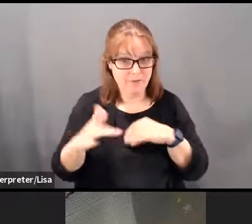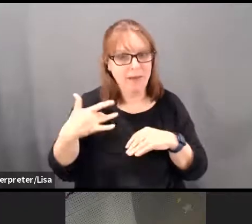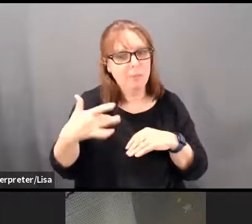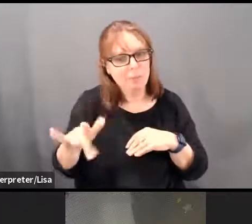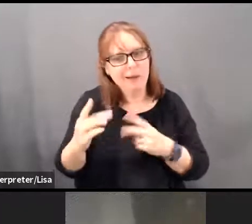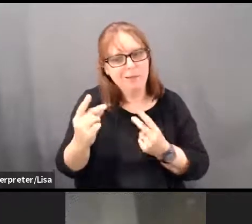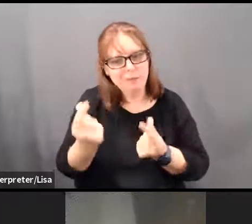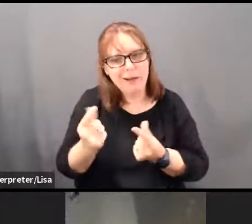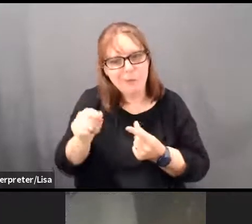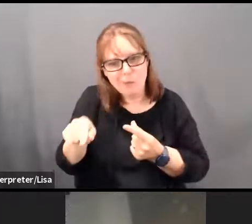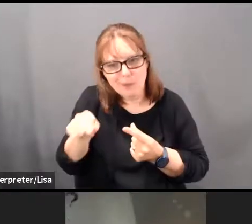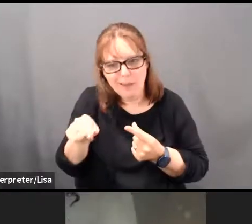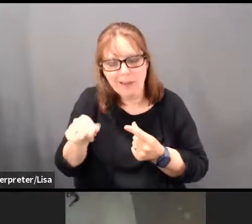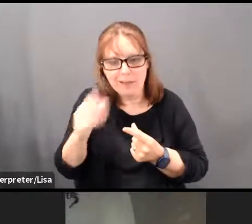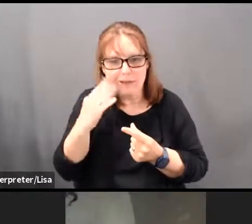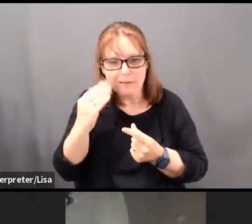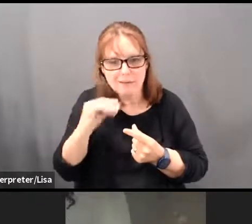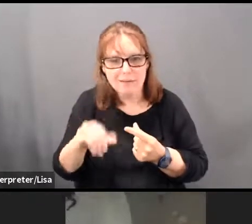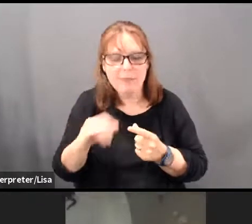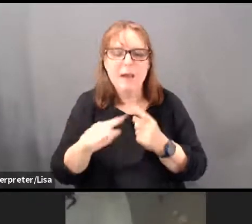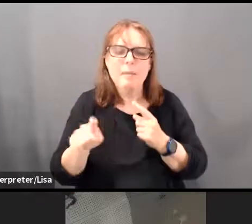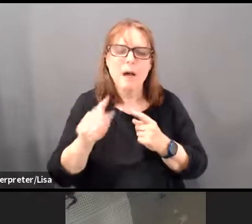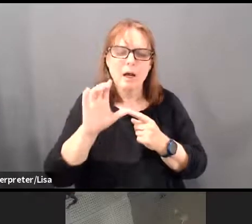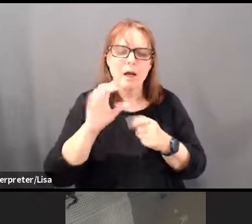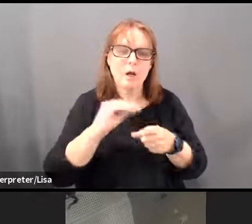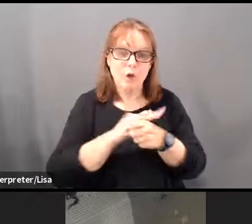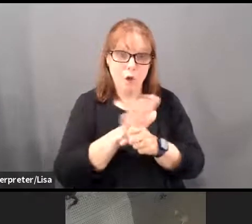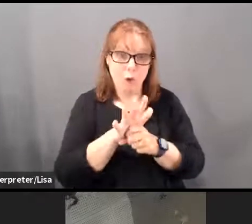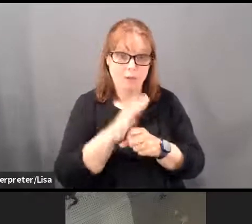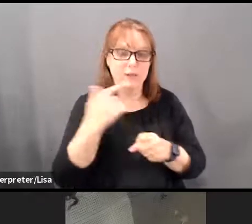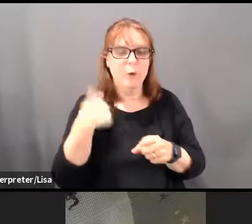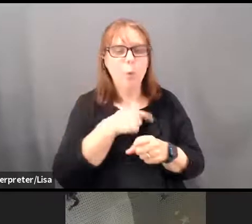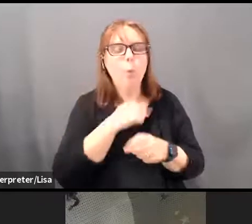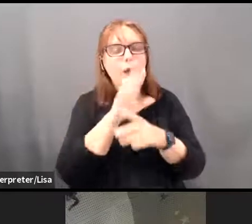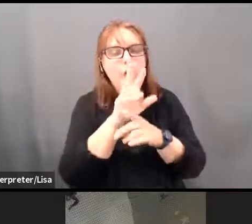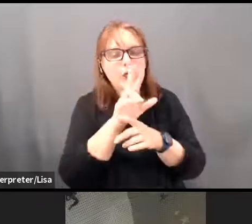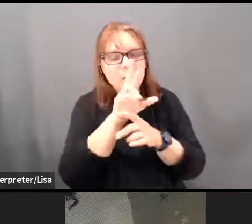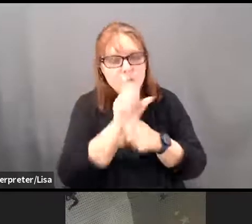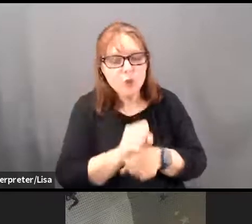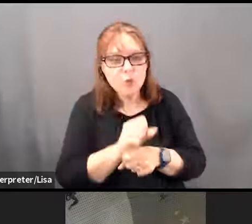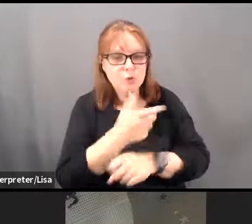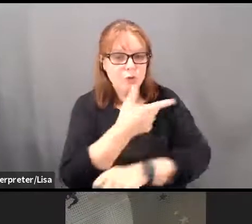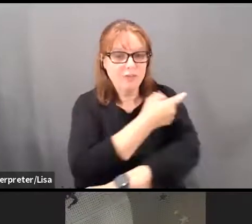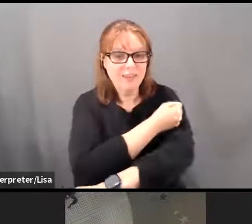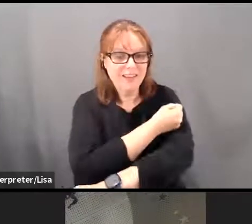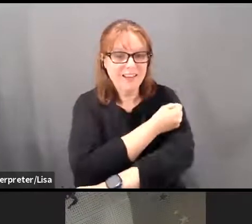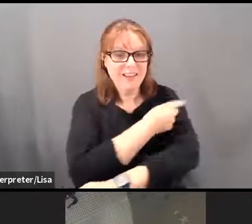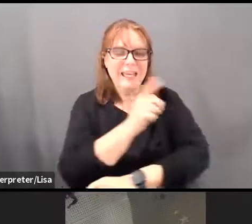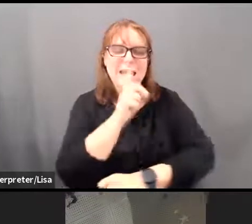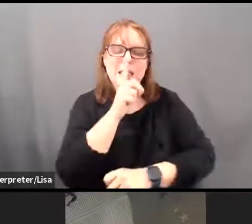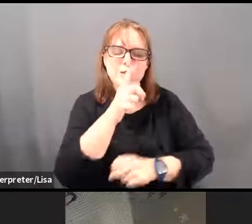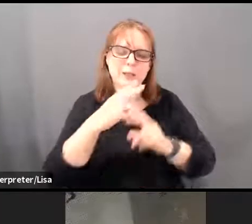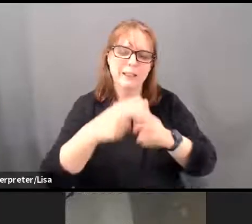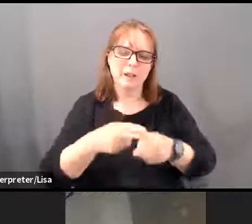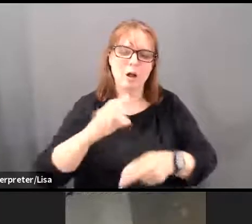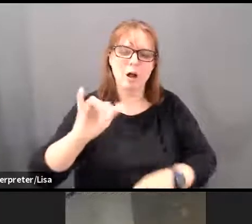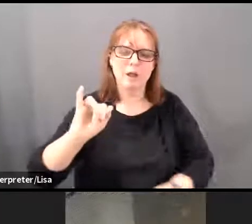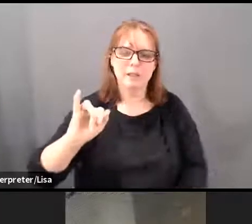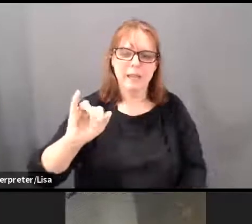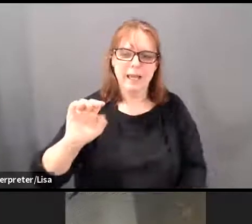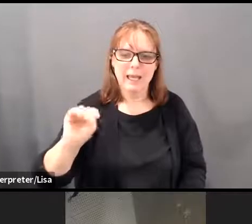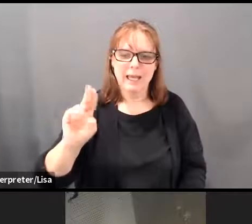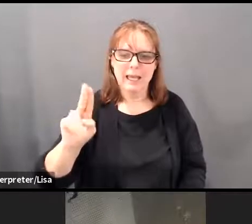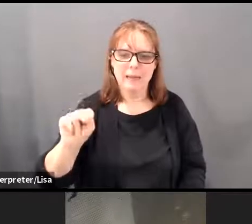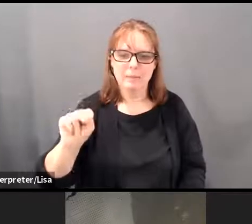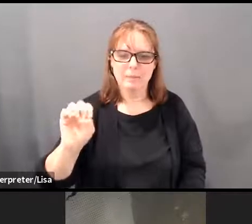vaccine, it's kind of funny. We're used to the term side effect, but really when you get the vaccine, it's mostly an immune response. So in other